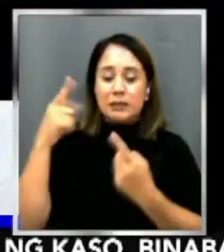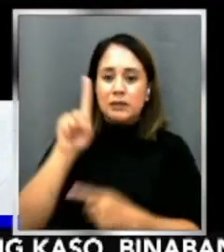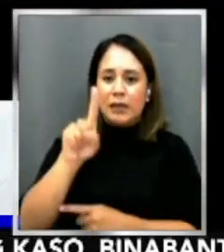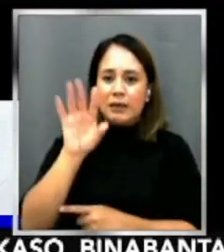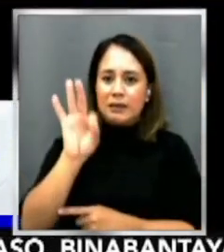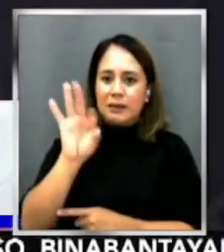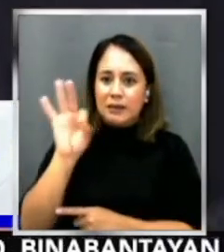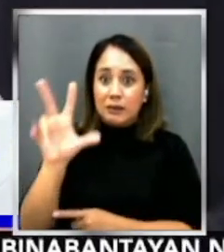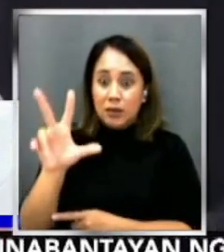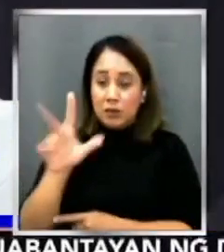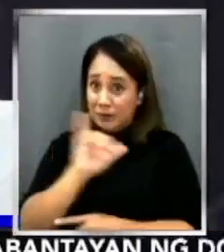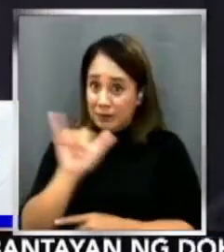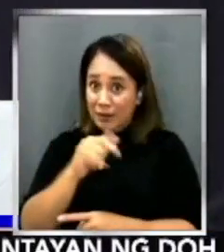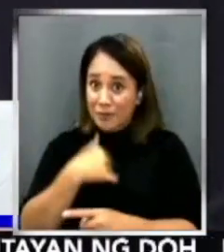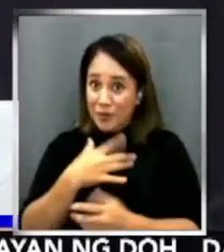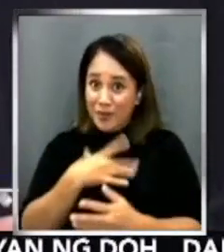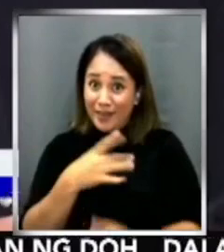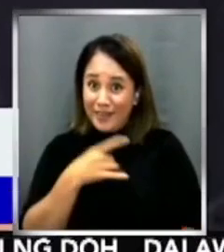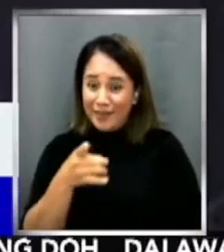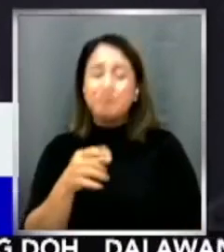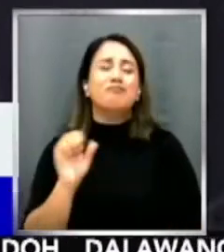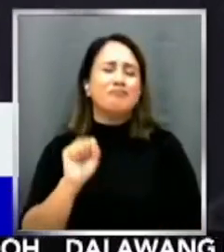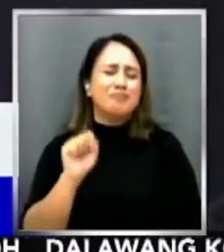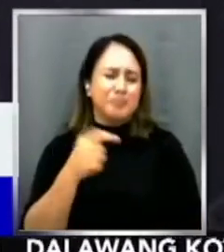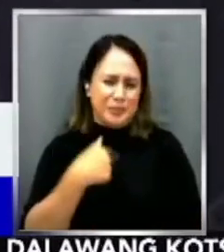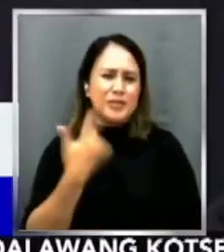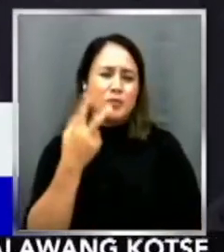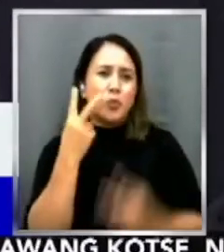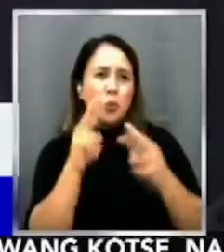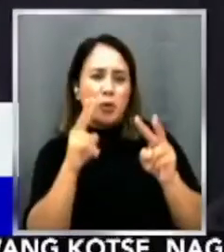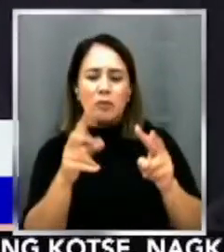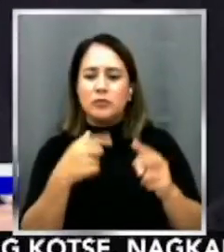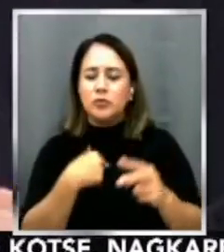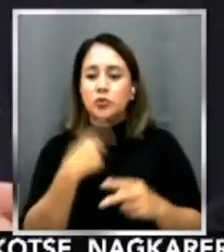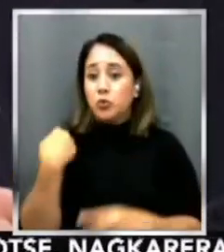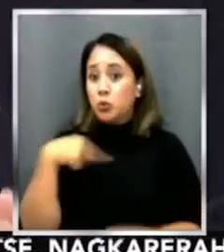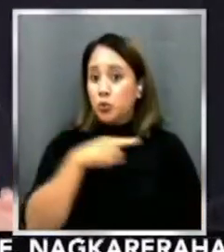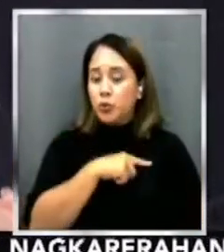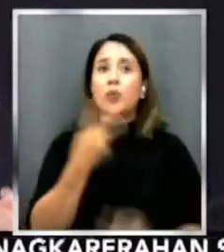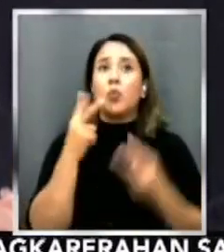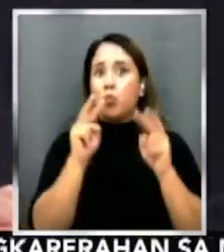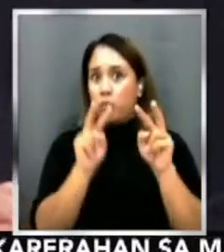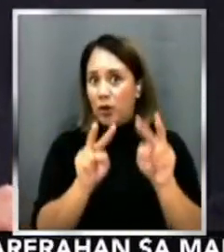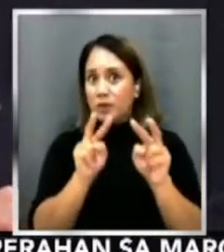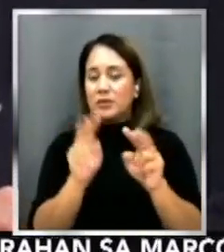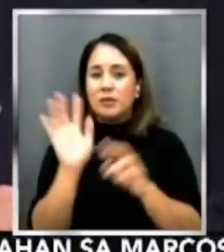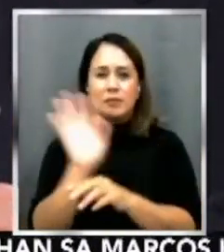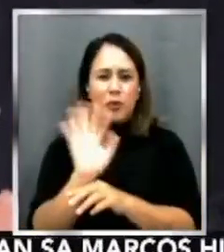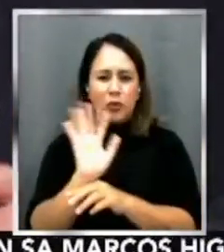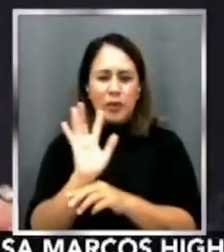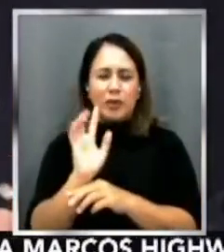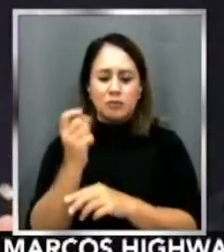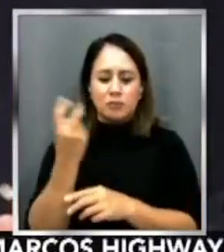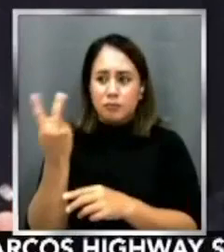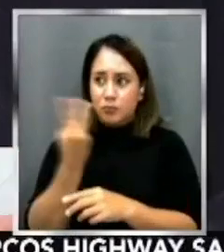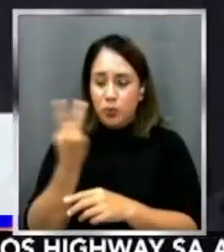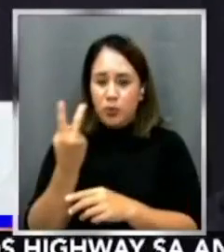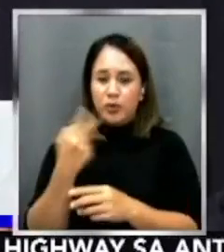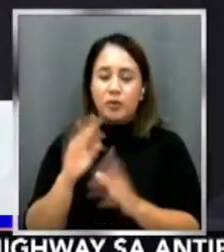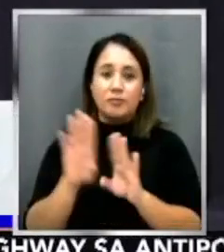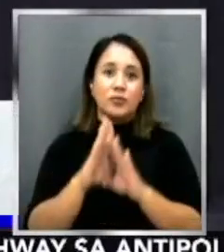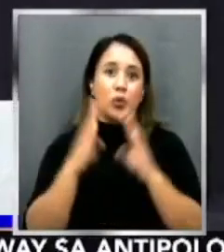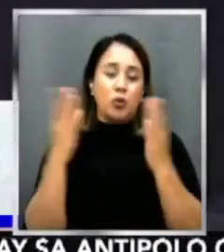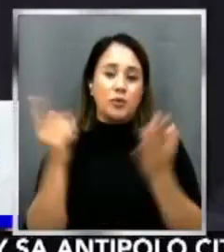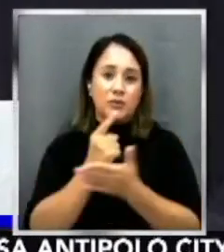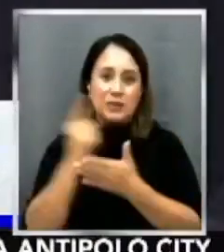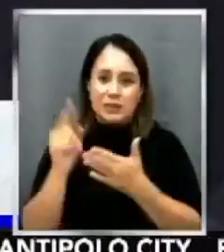of the franchise? Oh yeah. Absolutely. Big time. We watched the movie, both of us, opening weekend. Yep. Same as